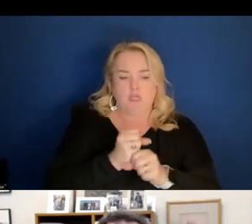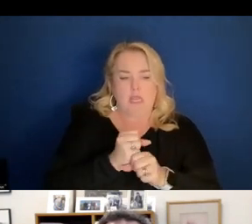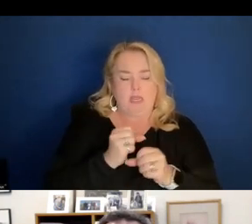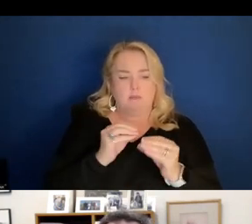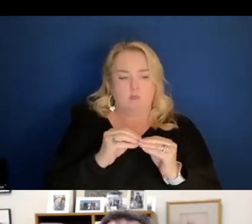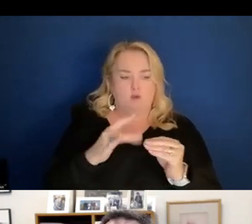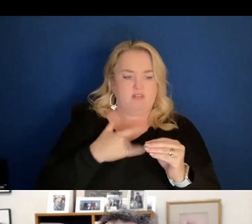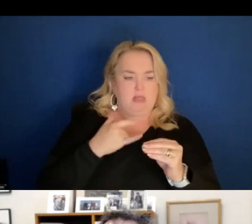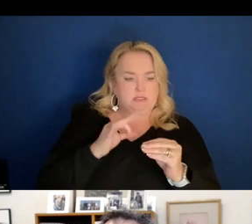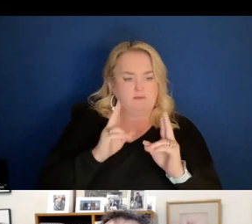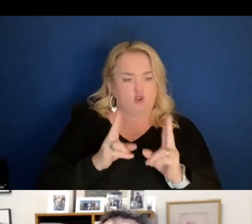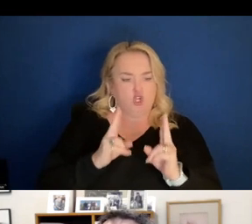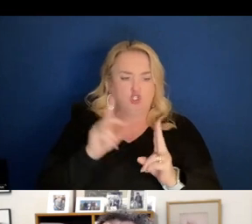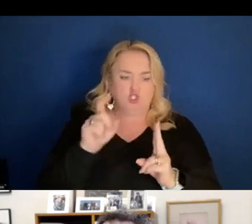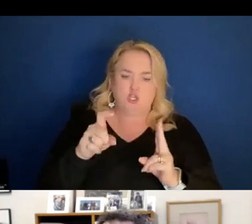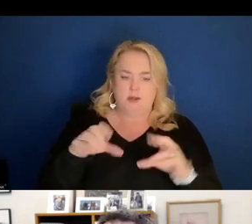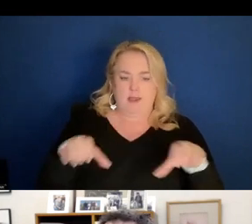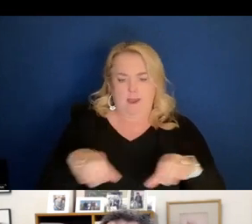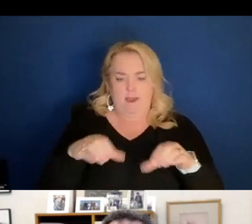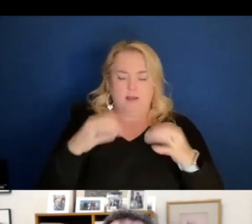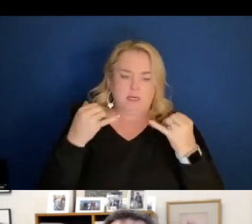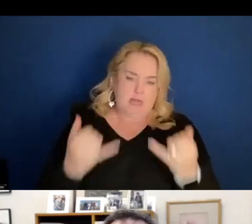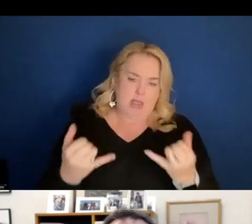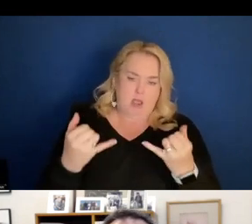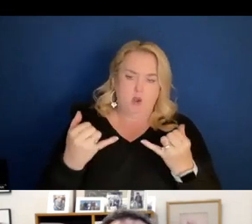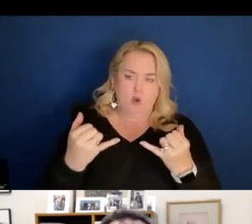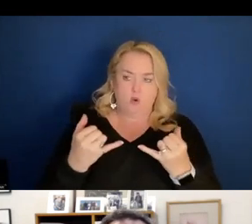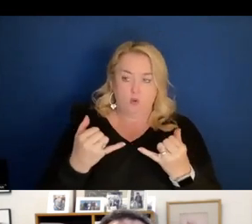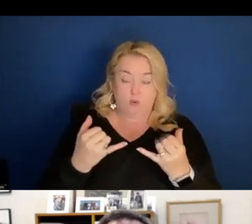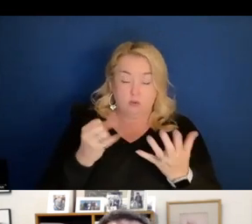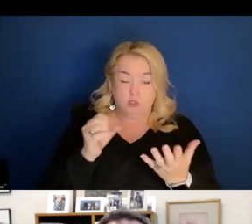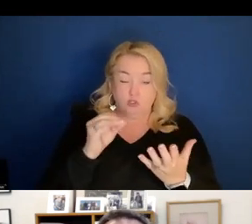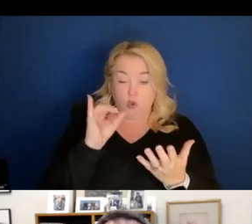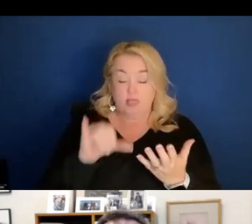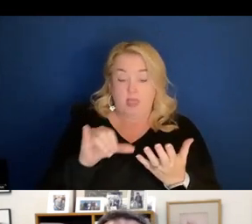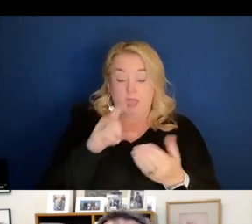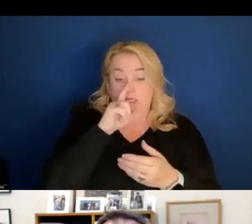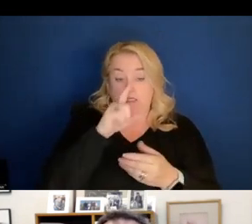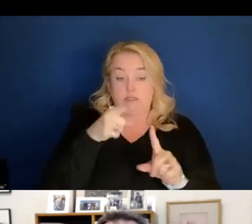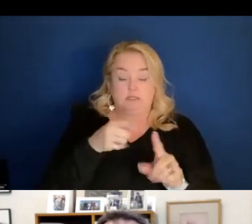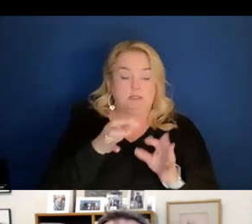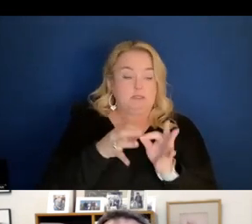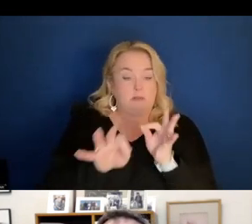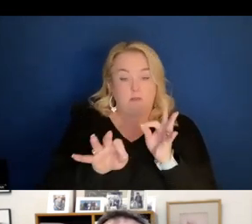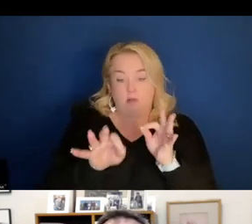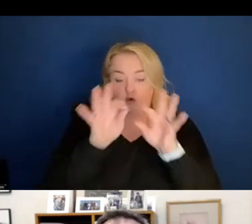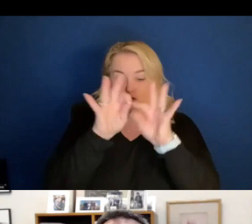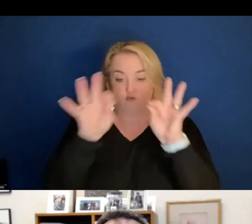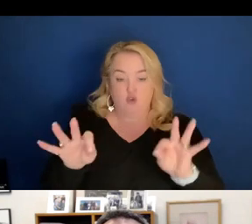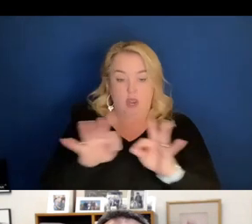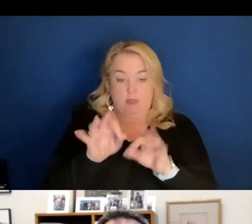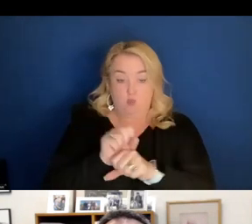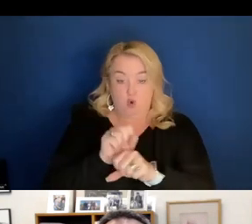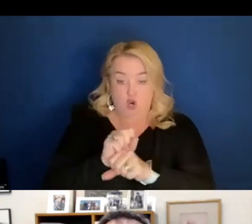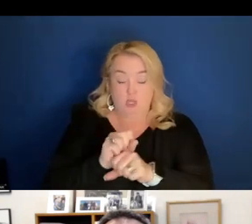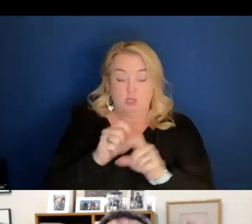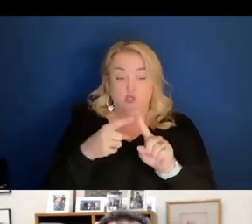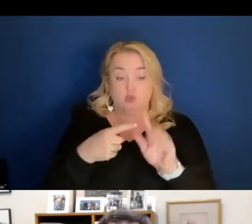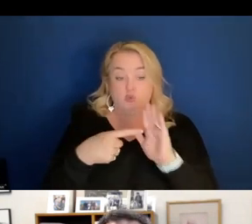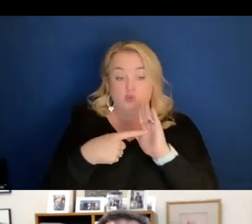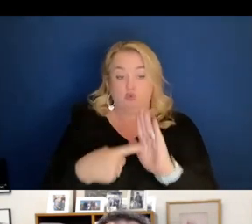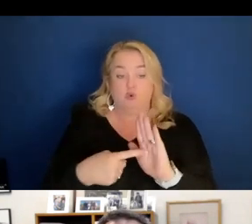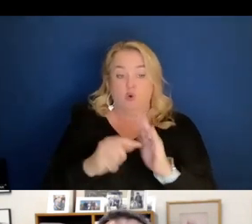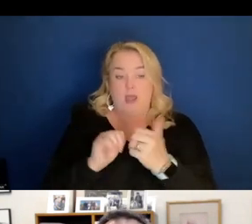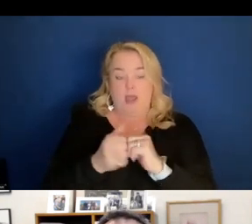reason the audience should act now is, all right? And so using this quite simple sort of framework is a way for you to